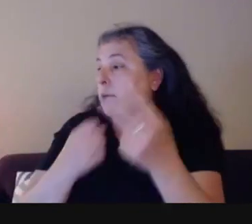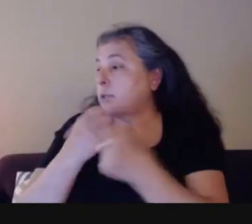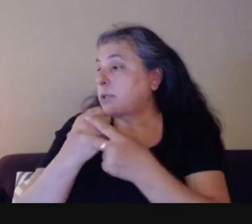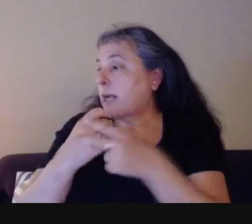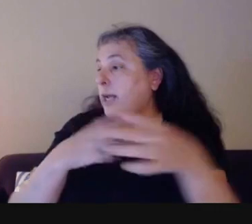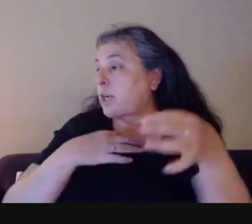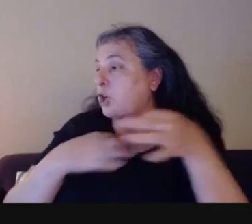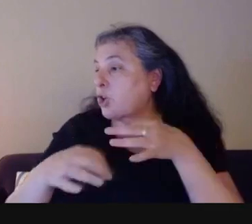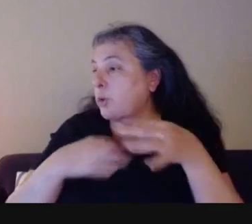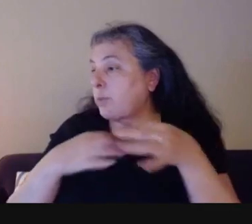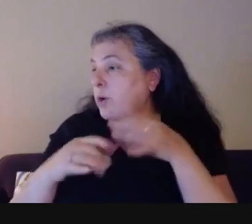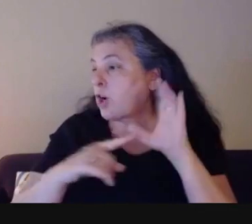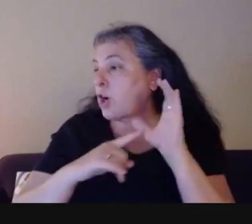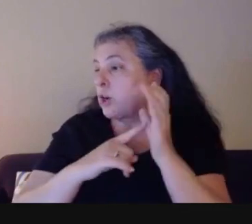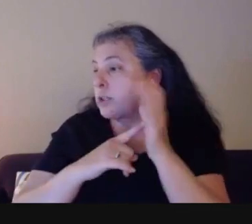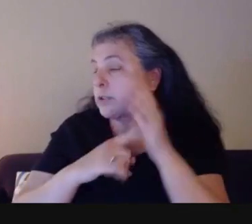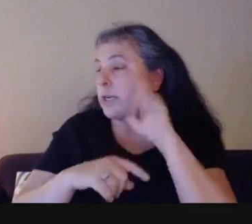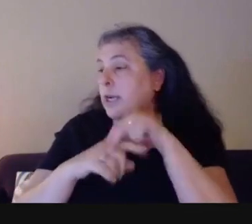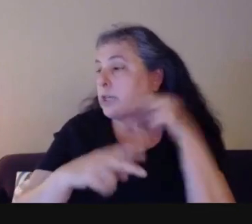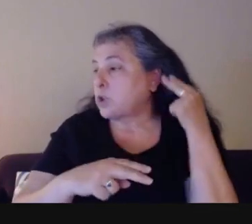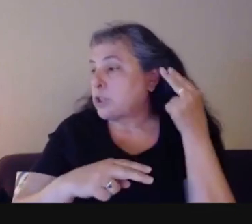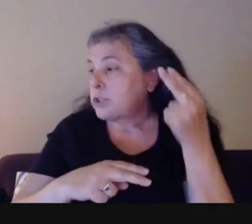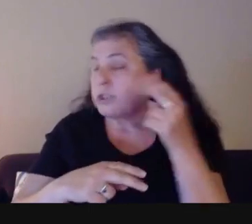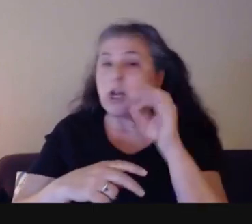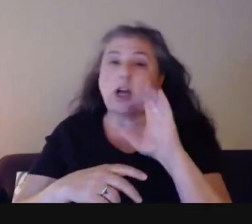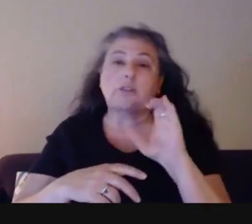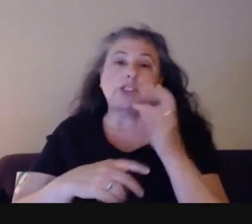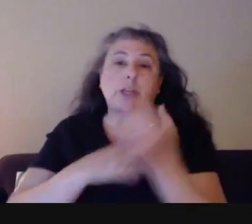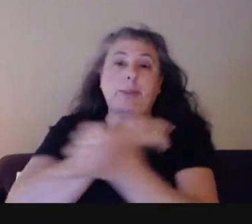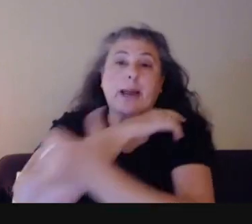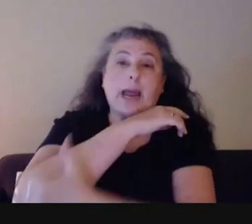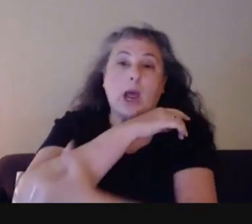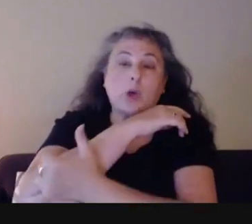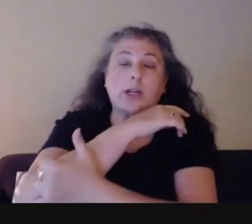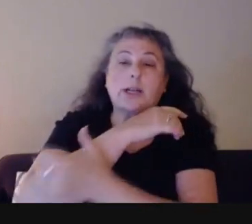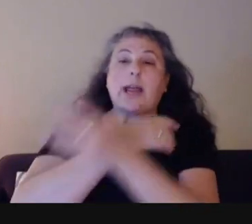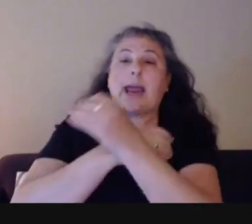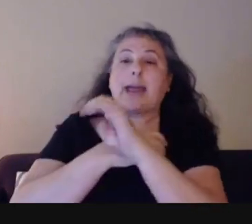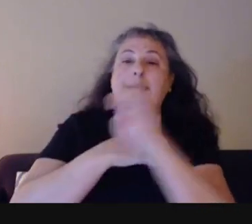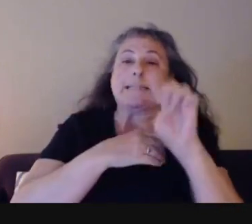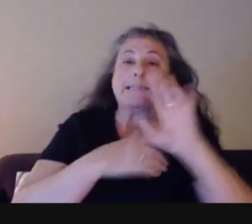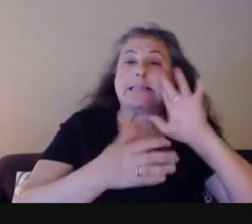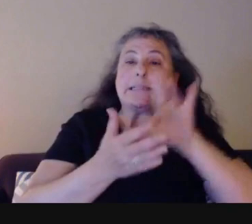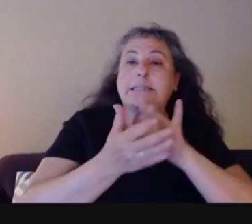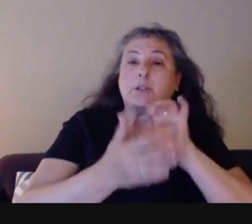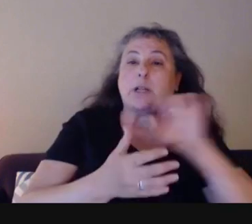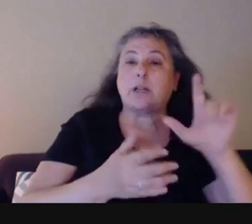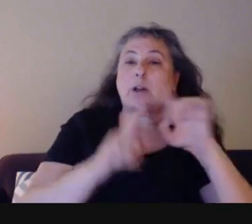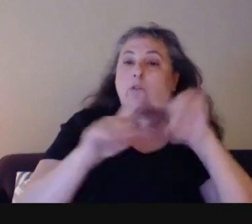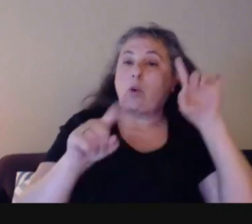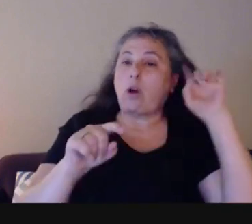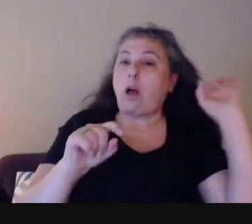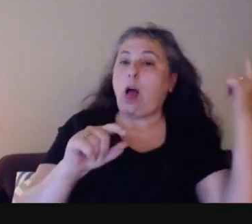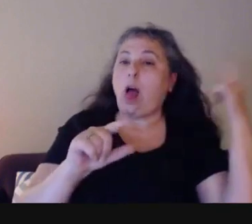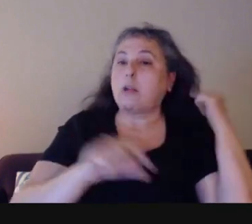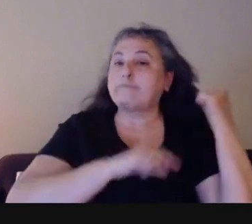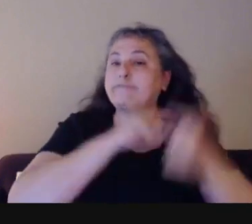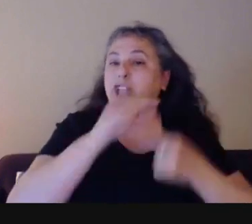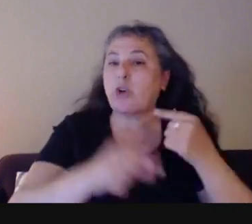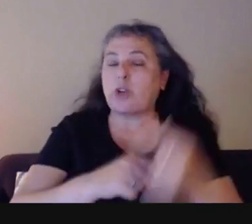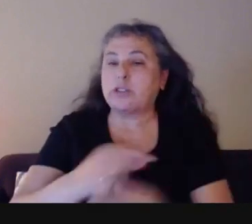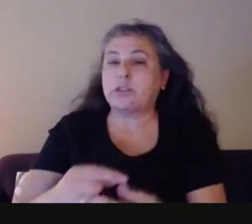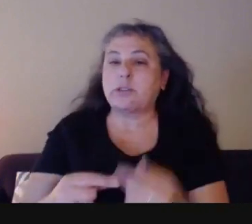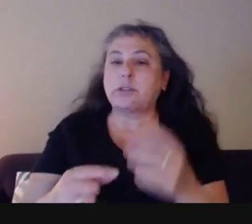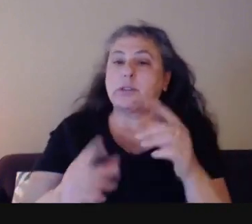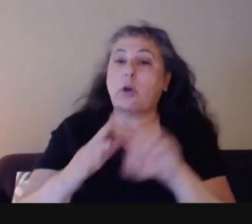interpret the cultural and natural history of Champaign County and East Central Illinois for all generations. We originally